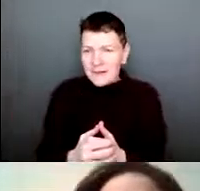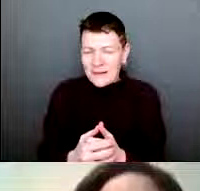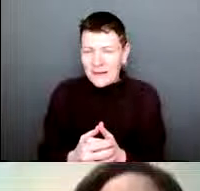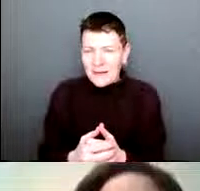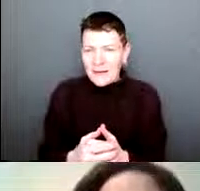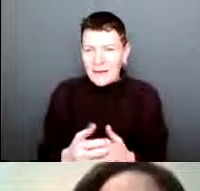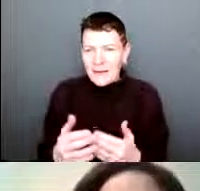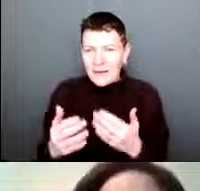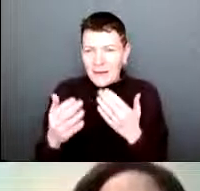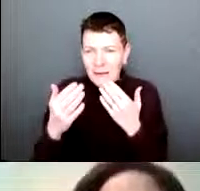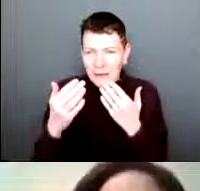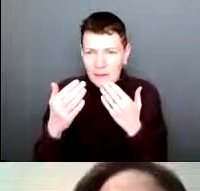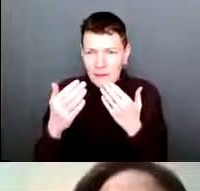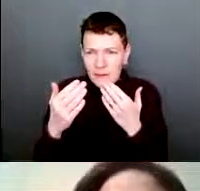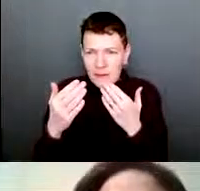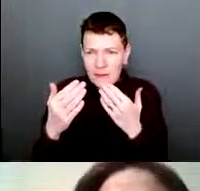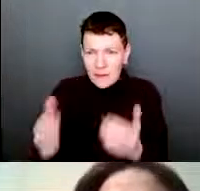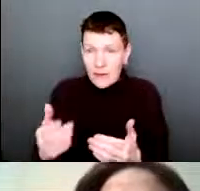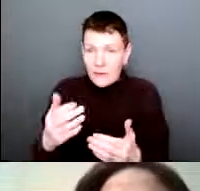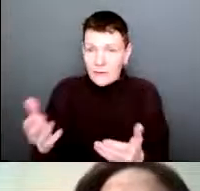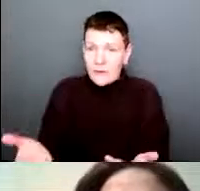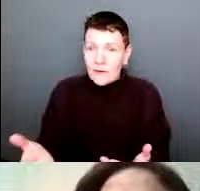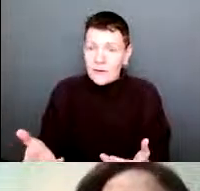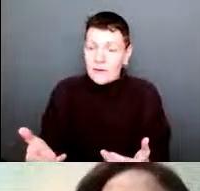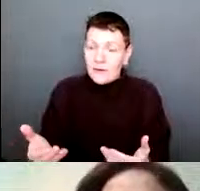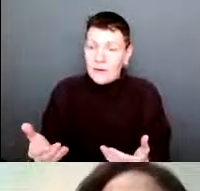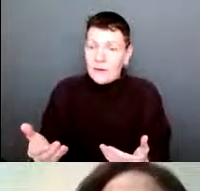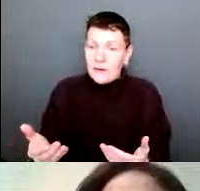much for having me here. It's